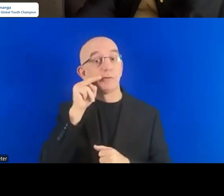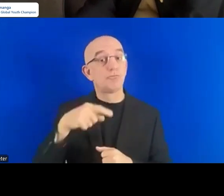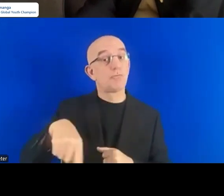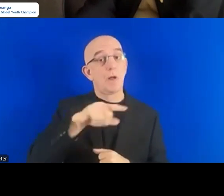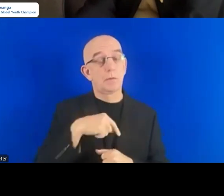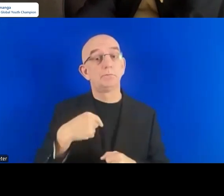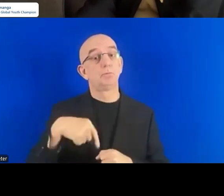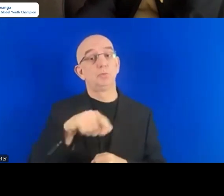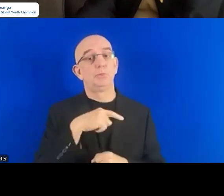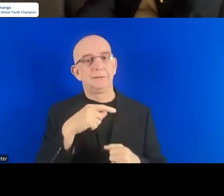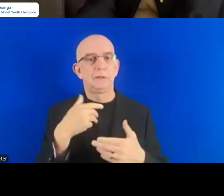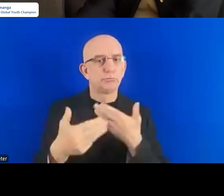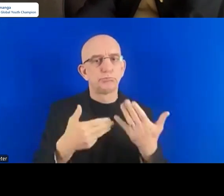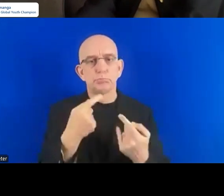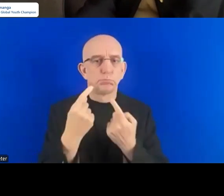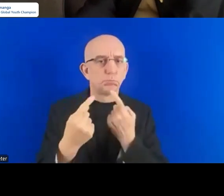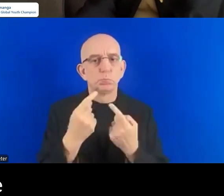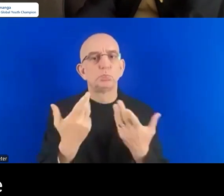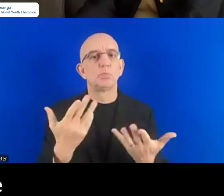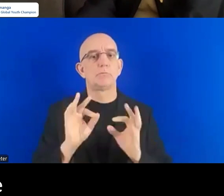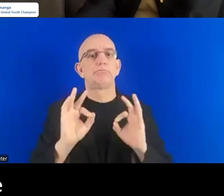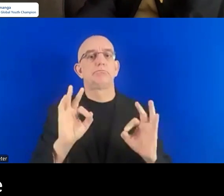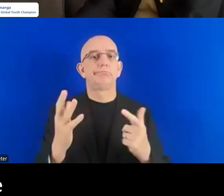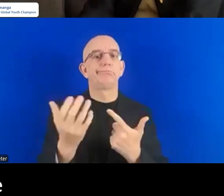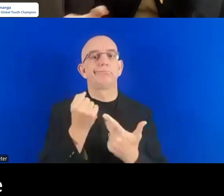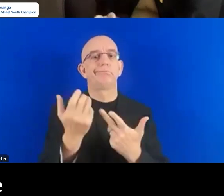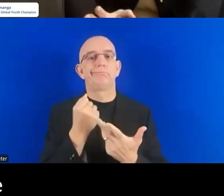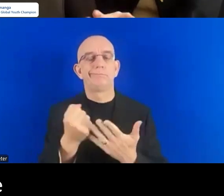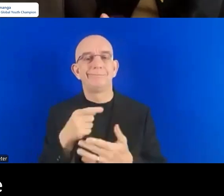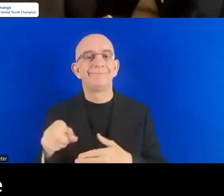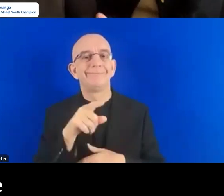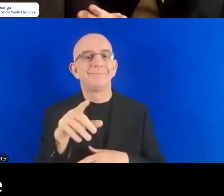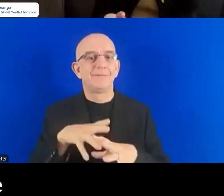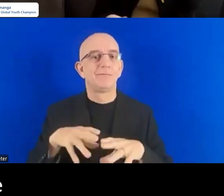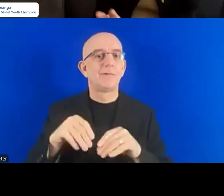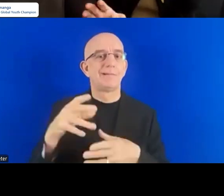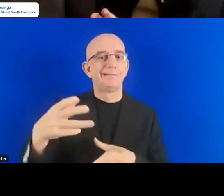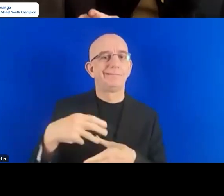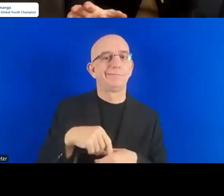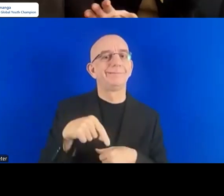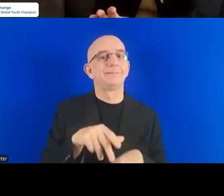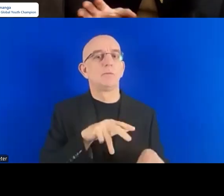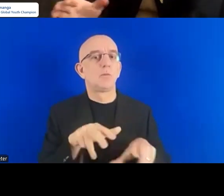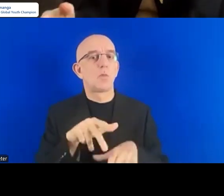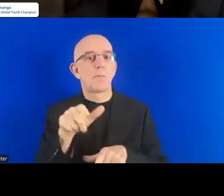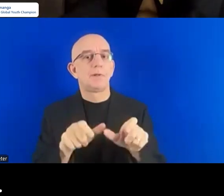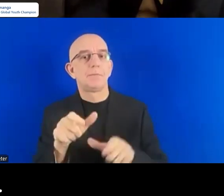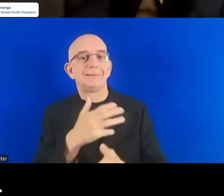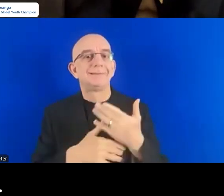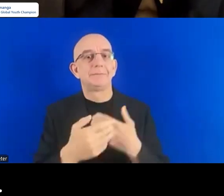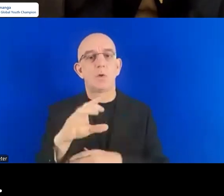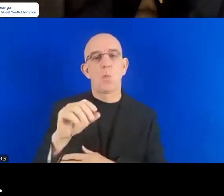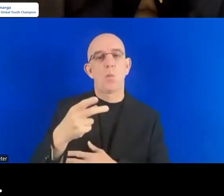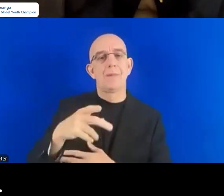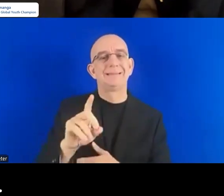with disability and putting them in the forefront. So they served as a real life example of what a child can be if he's